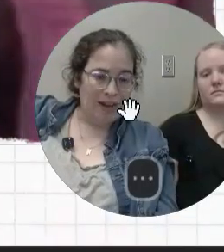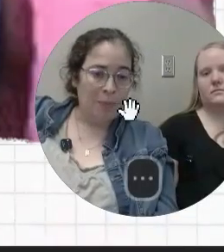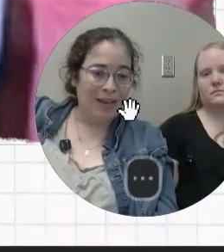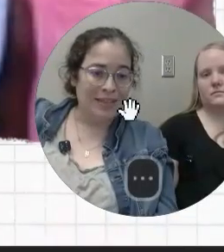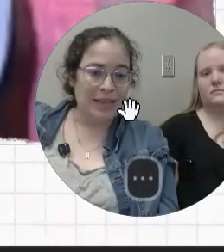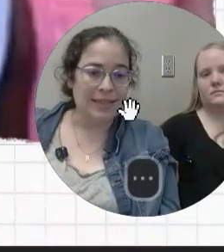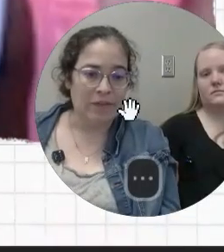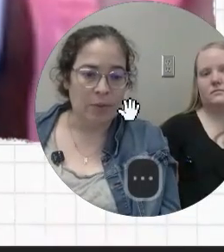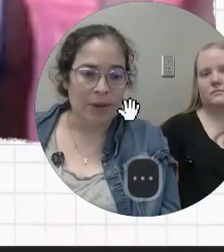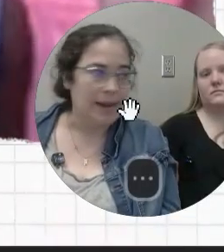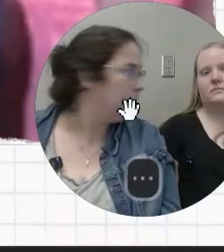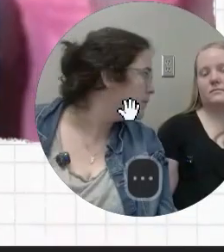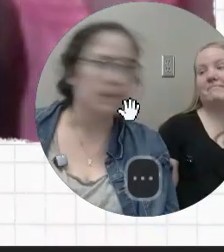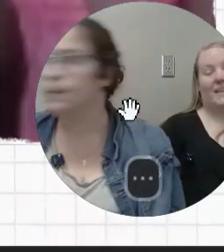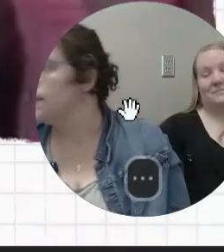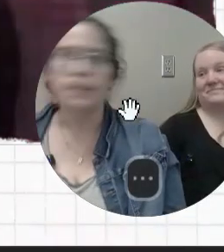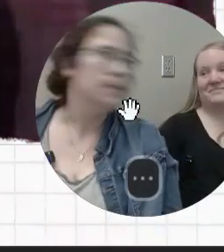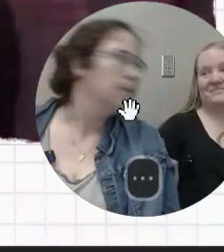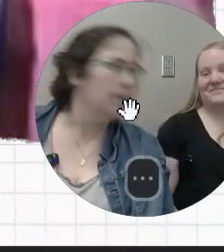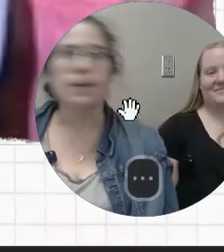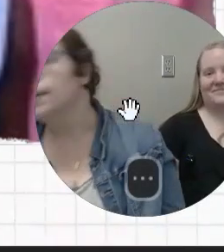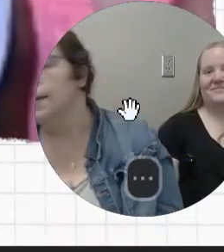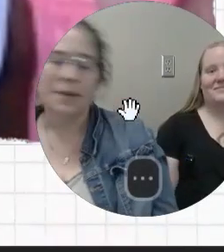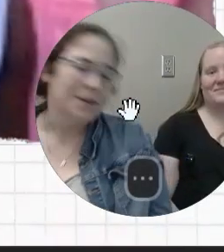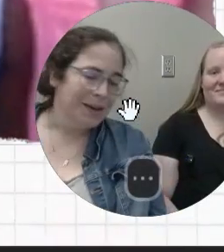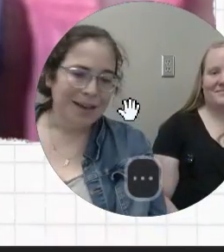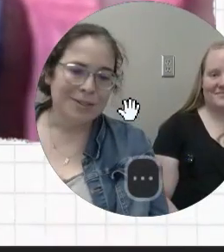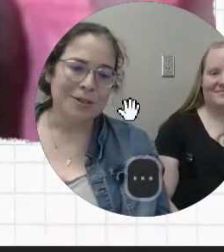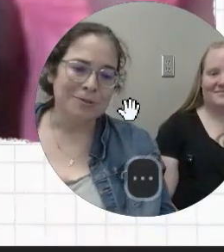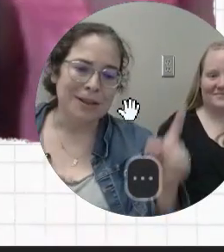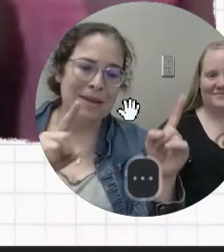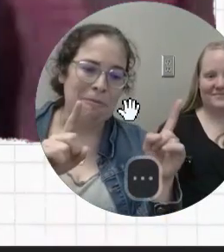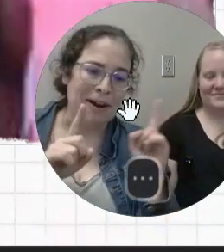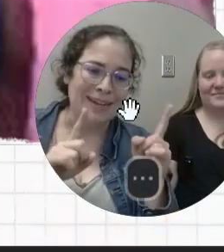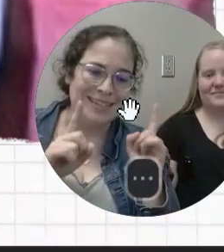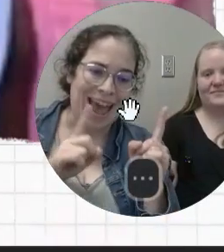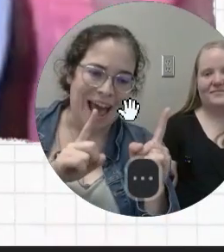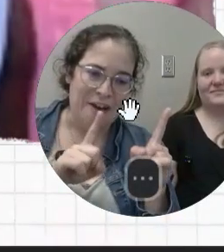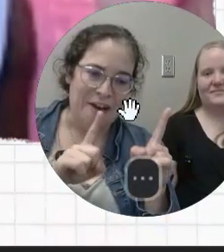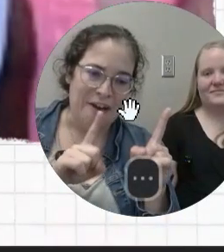look at here, and then the interpreter's way over here, because then the kid's having to play tennis.